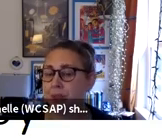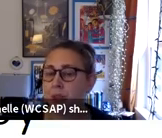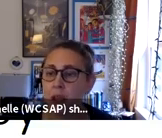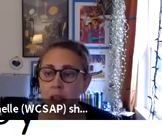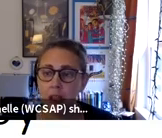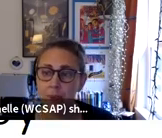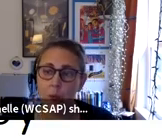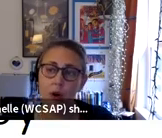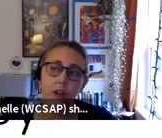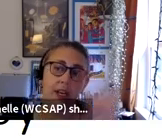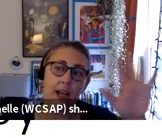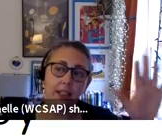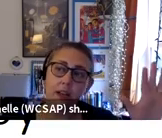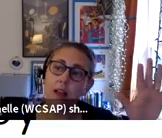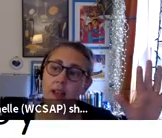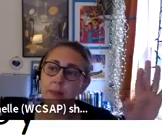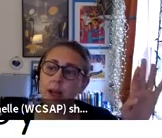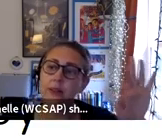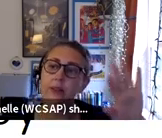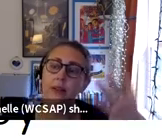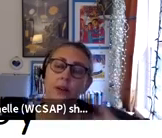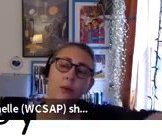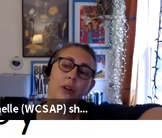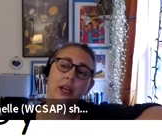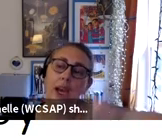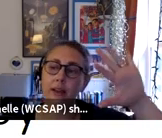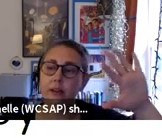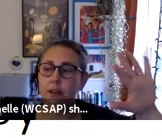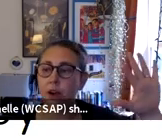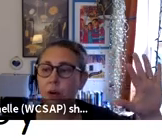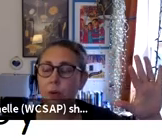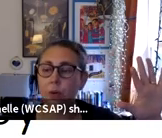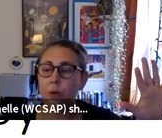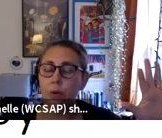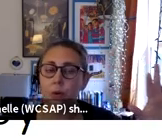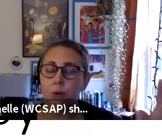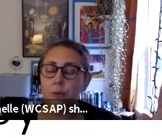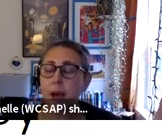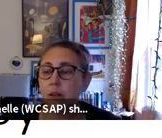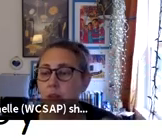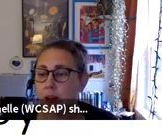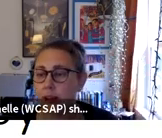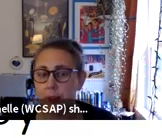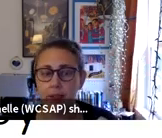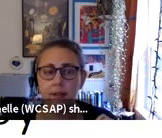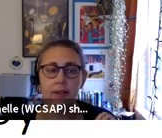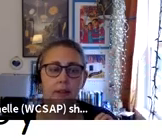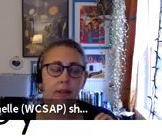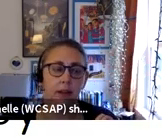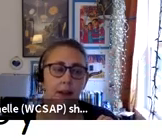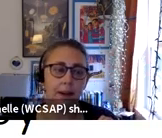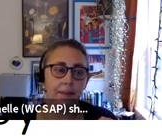right? But we're looking at legal aspects. We're looking at, you know, medical